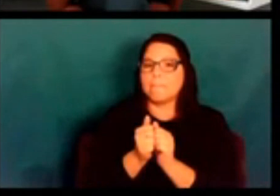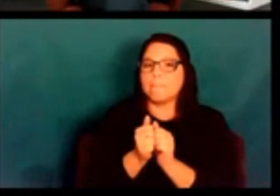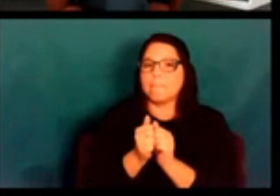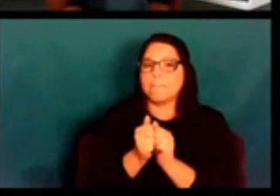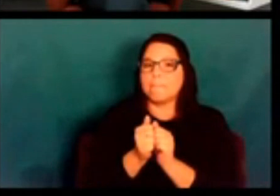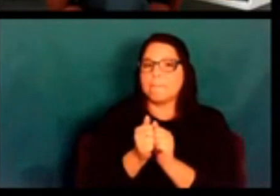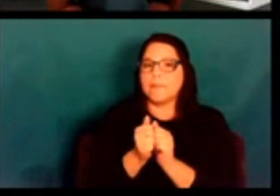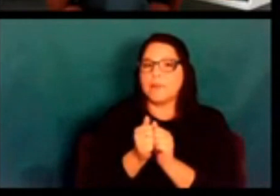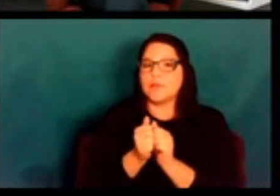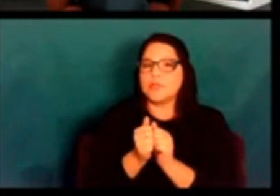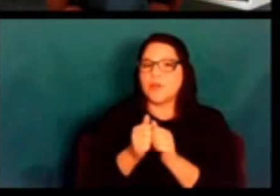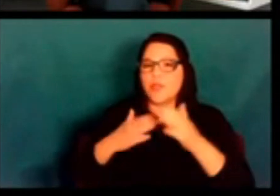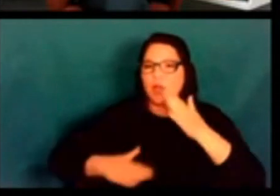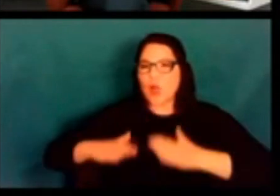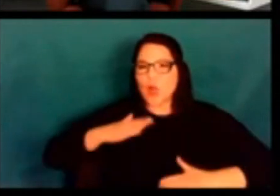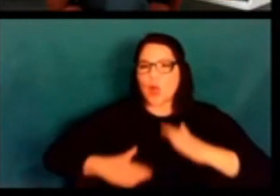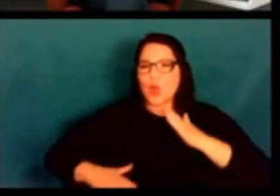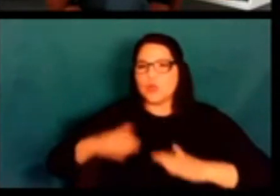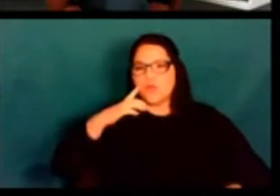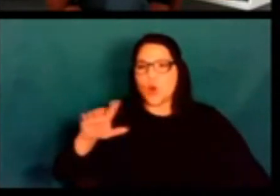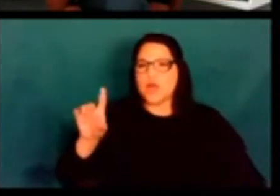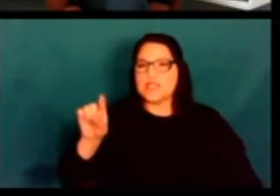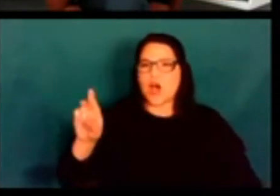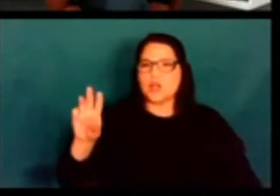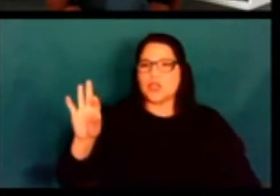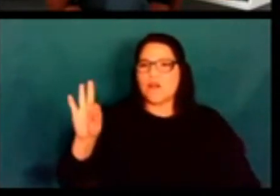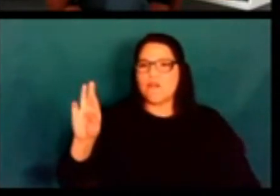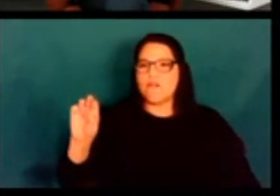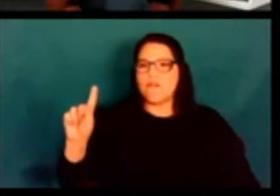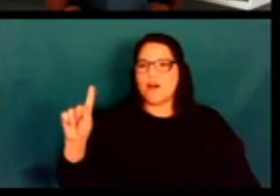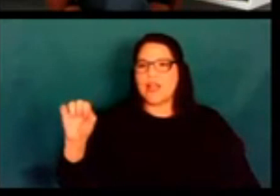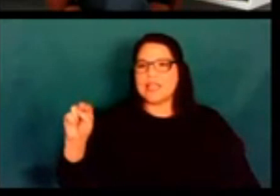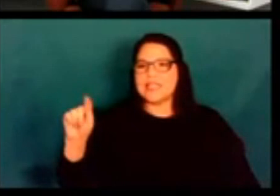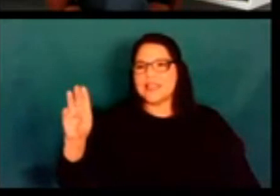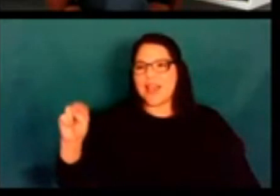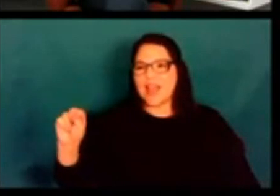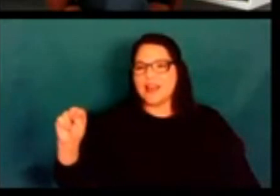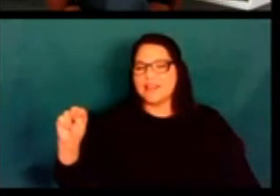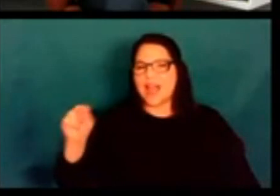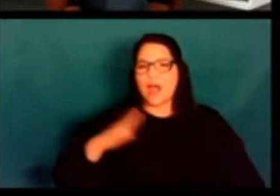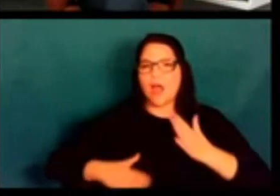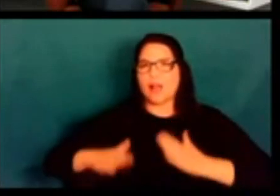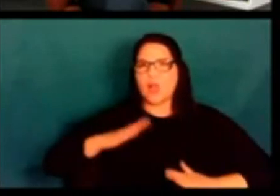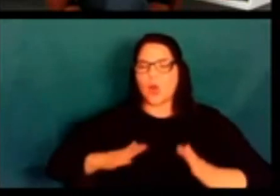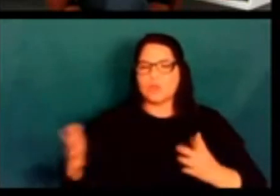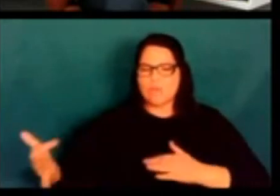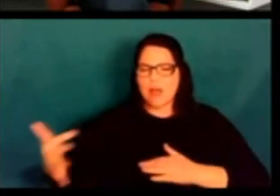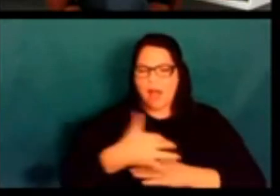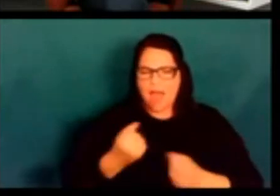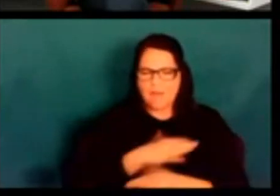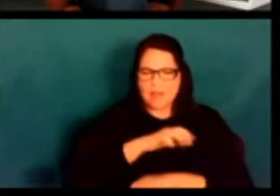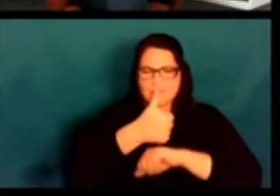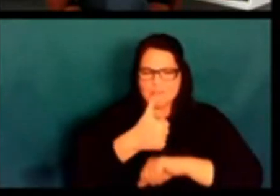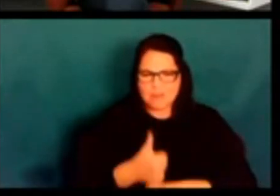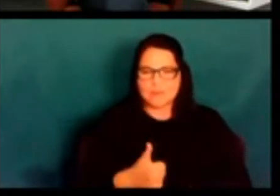Thumposaurus people, the clones of Dr. Funkenstein. The whole cosmology came to life once I started thinking of it as, you know,